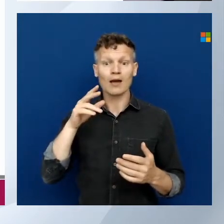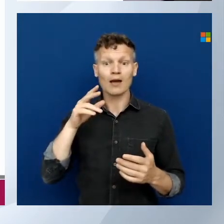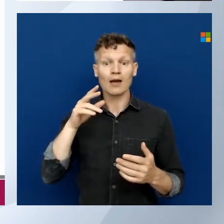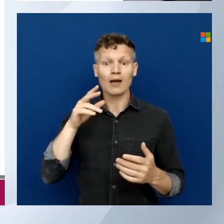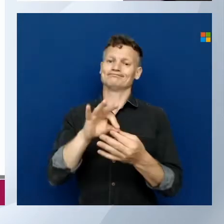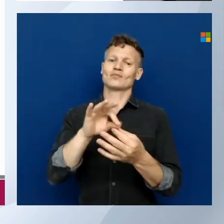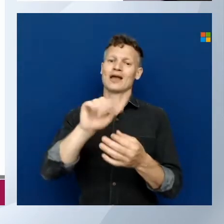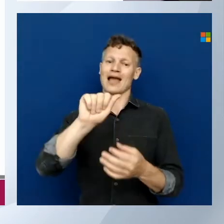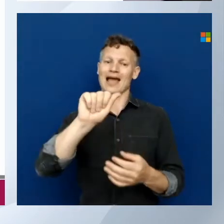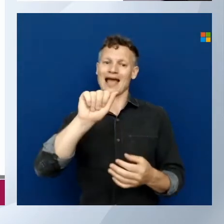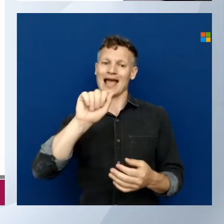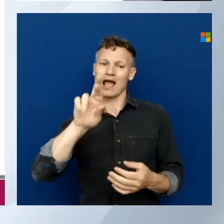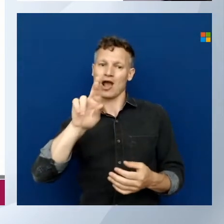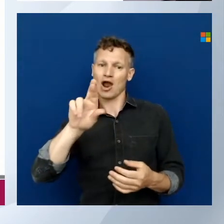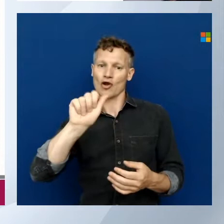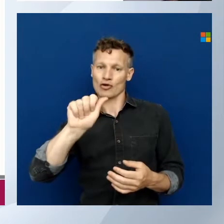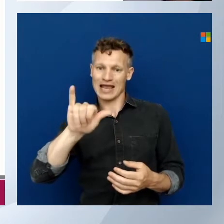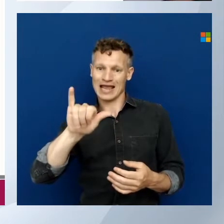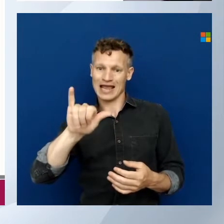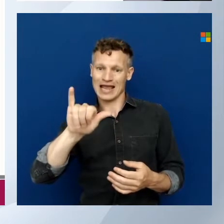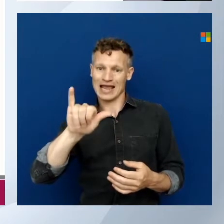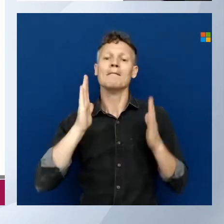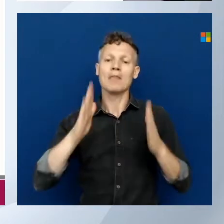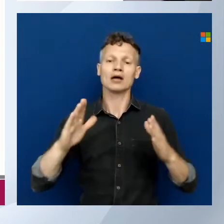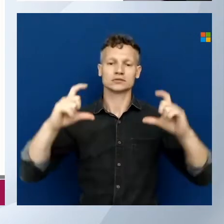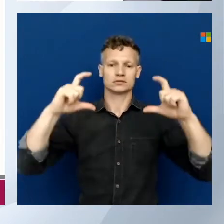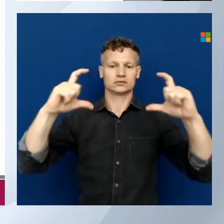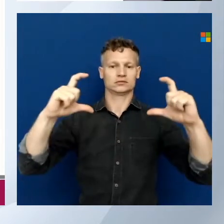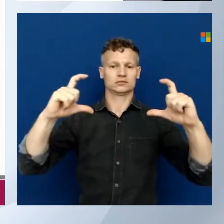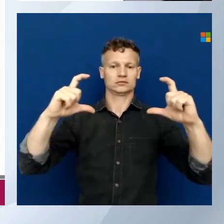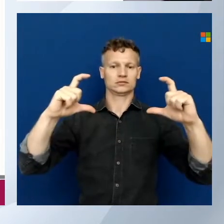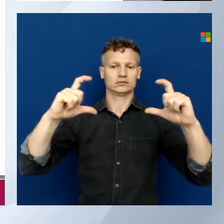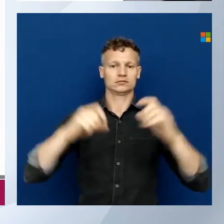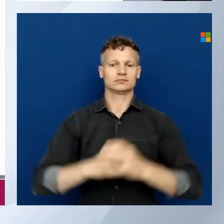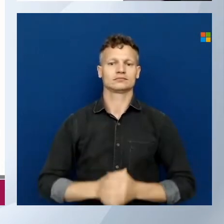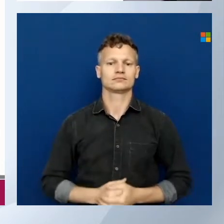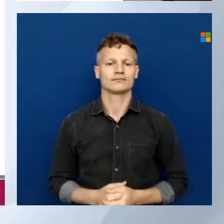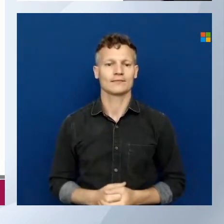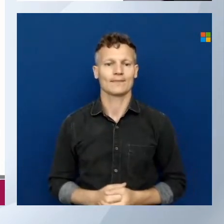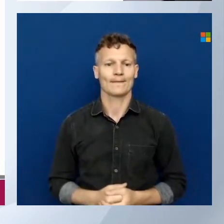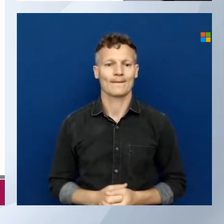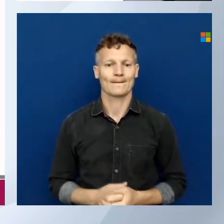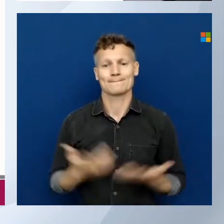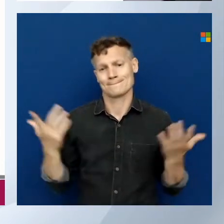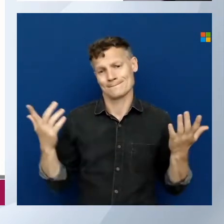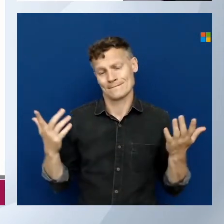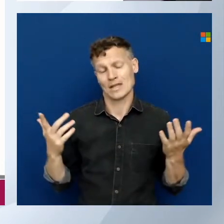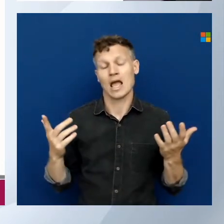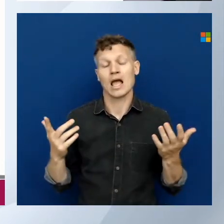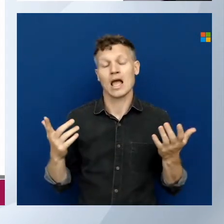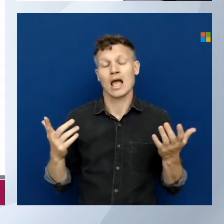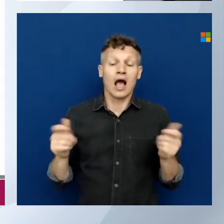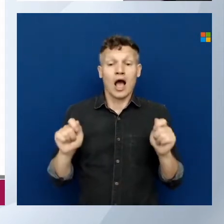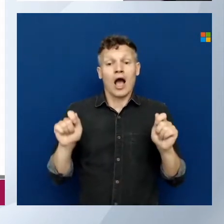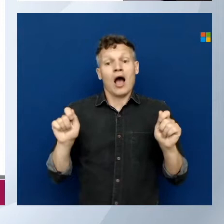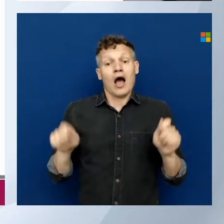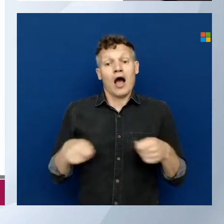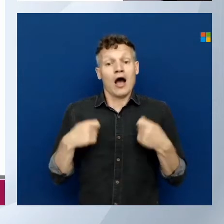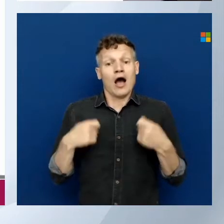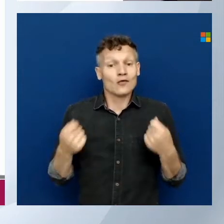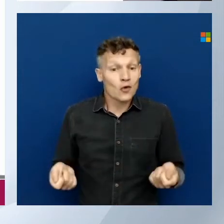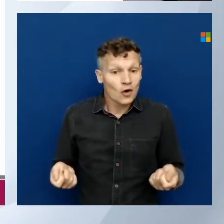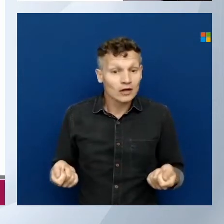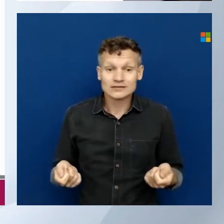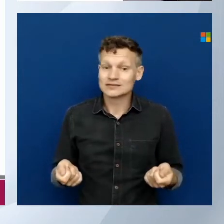square brackets. And of course, it wouldn't be a lot of fun if we couldn't just mix and match